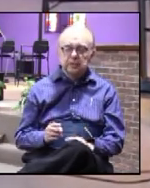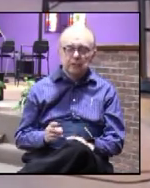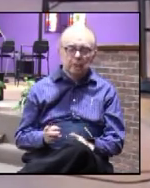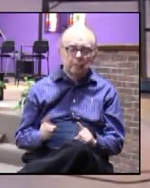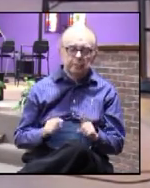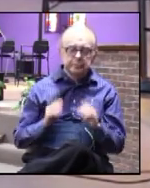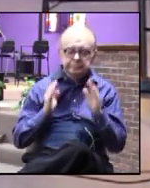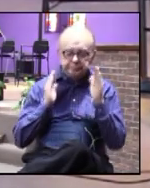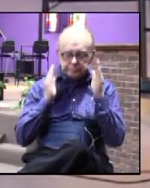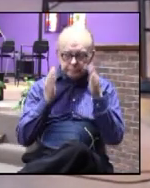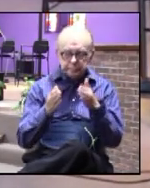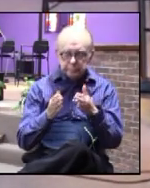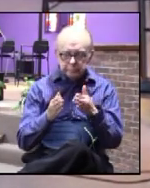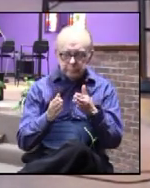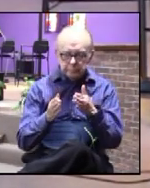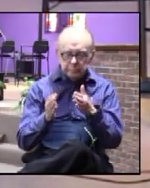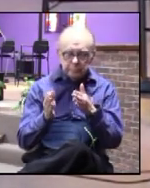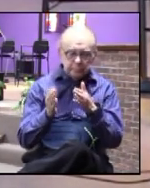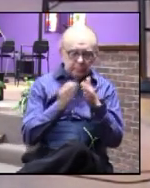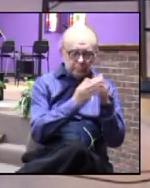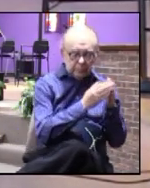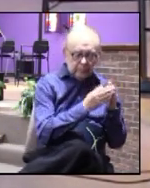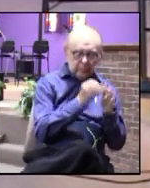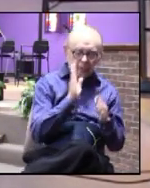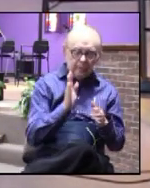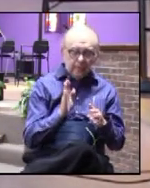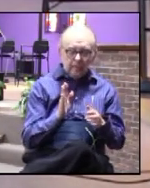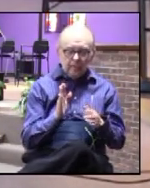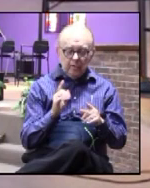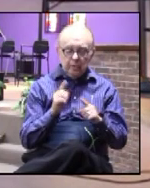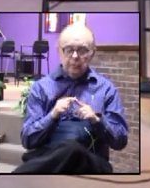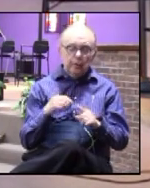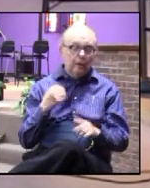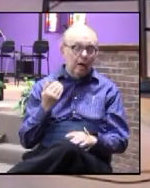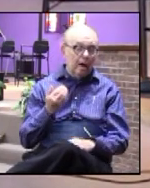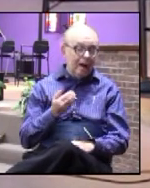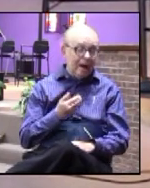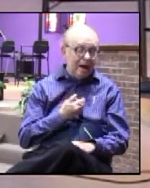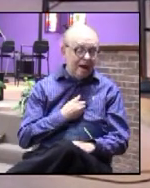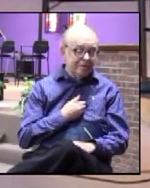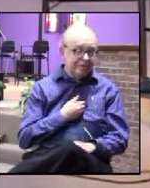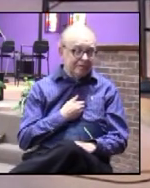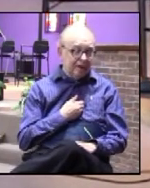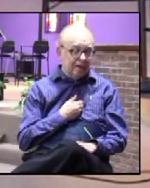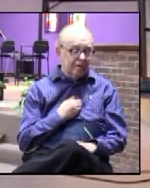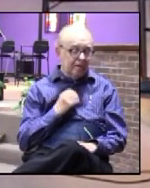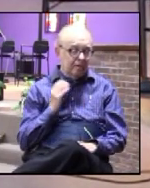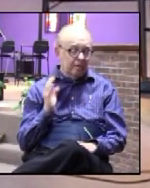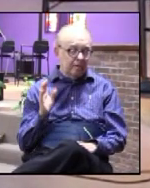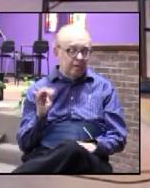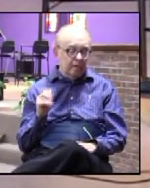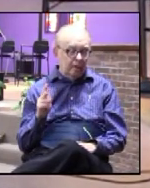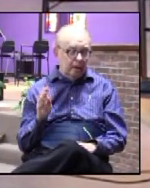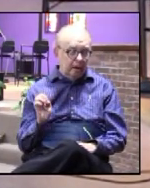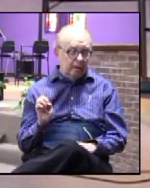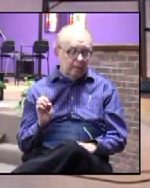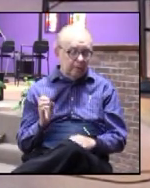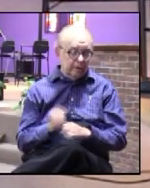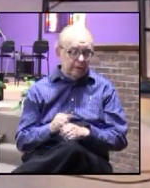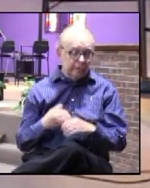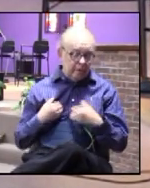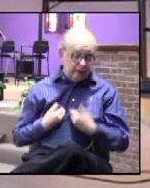our focus comes off of God and onto our own issues, that yoke gets heavy.